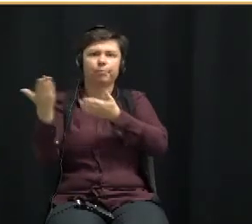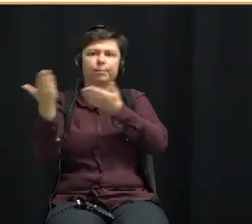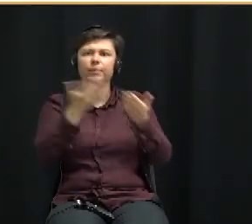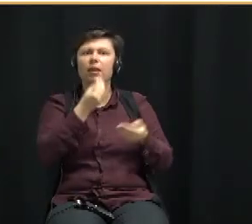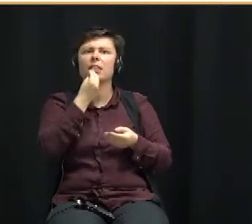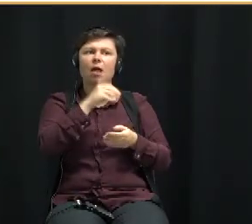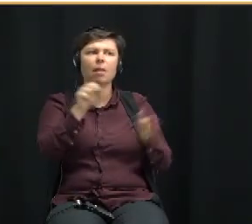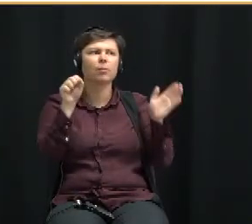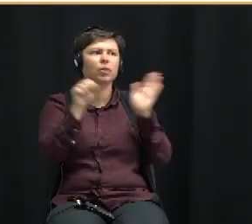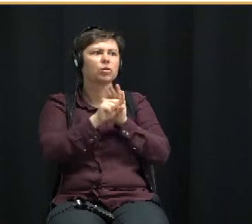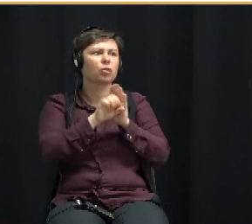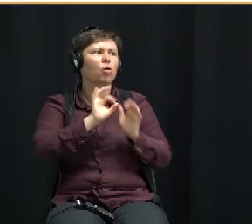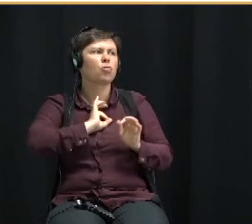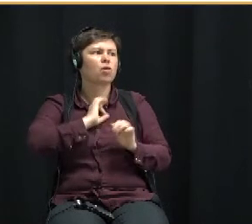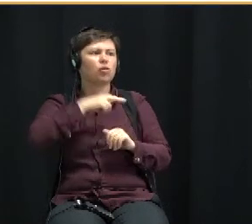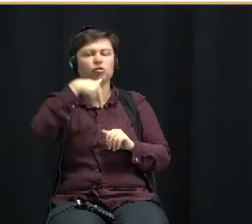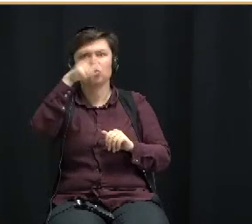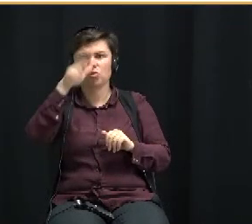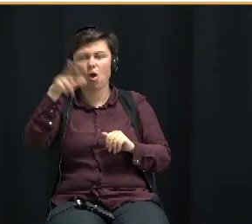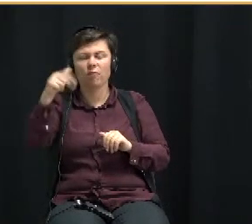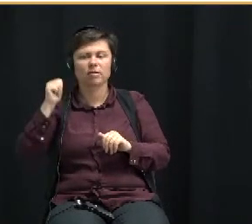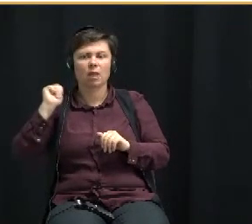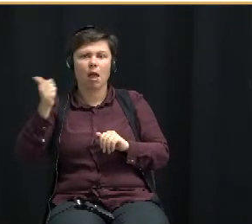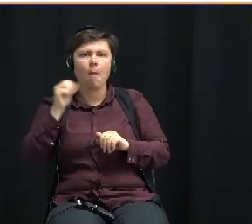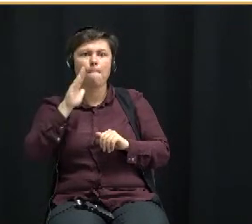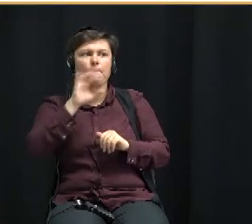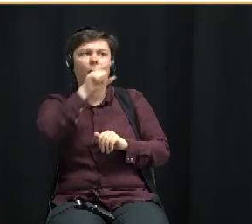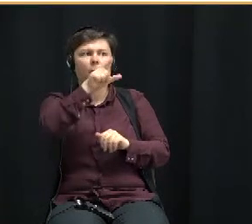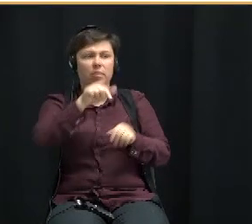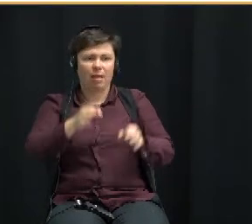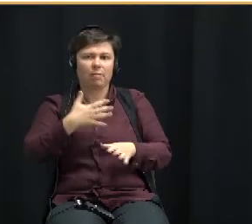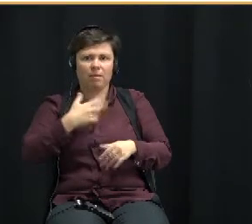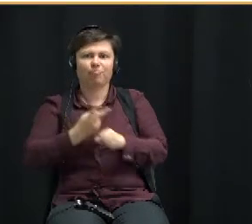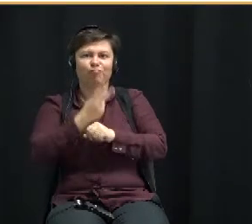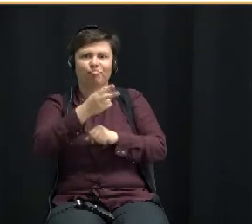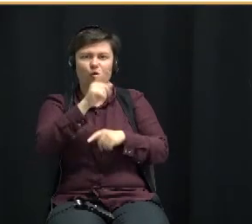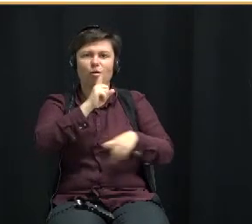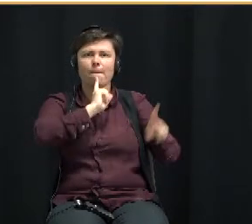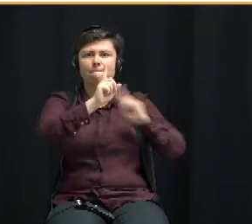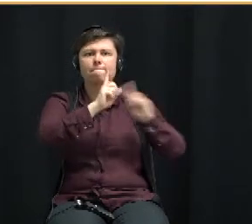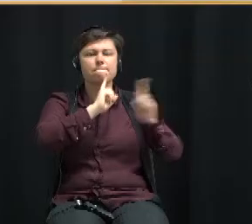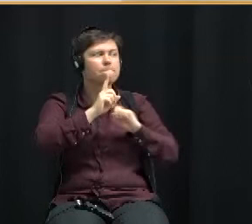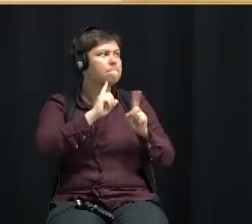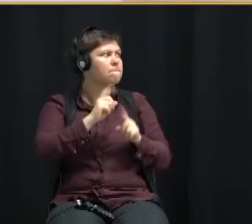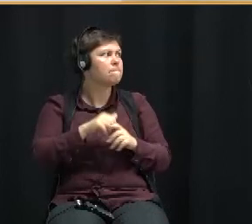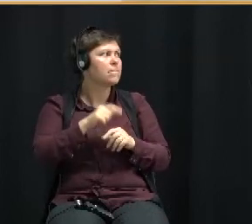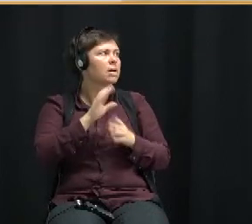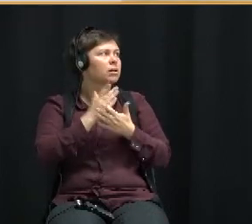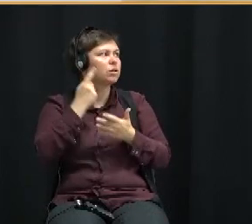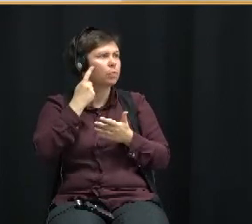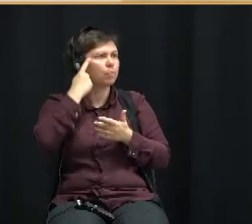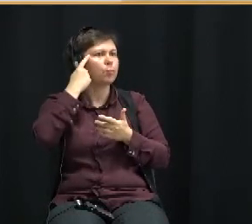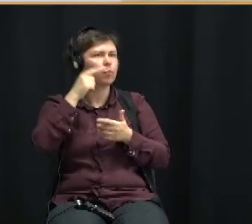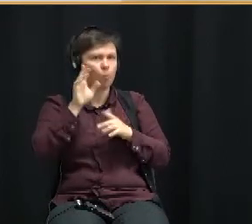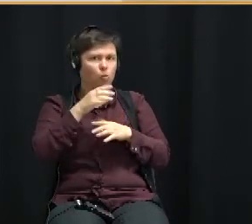Najlepiej do naszych norweskich ekspertów, ponieważ oni są dostępni. Ask our experts from Norway.